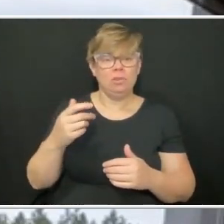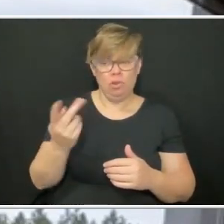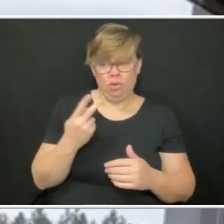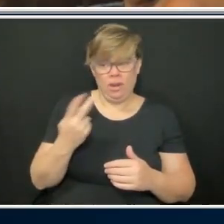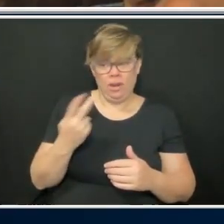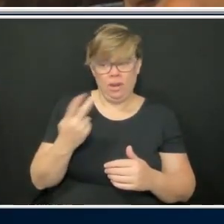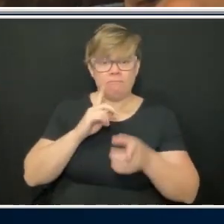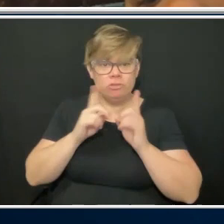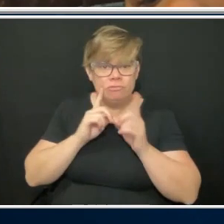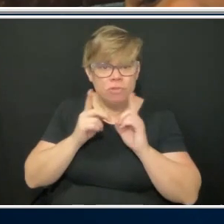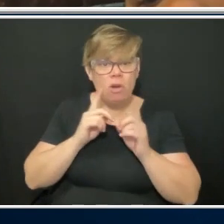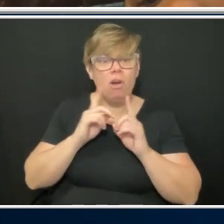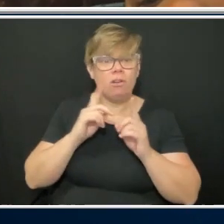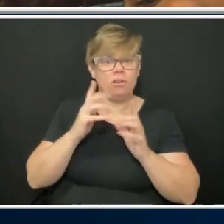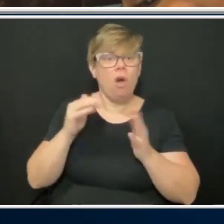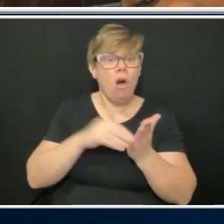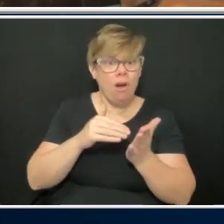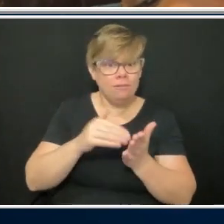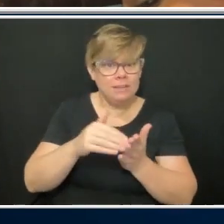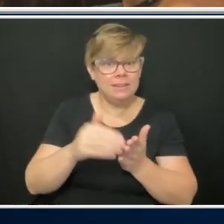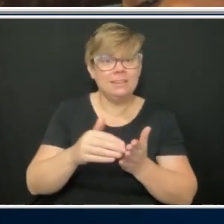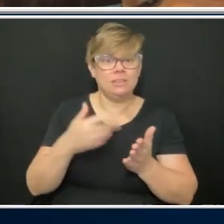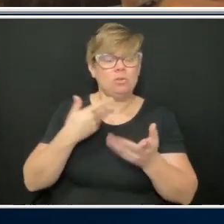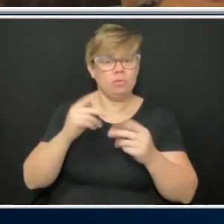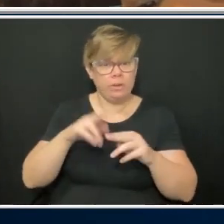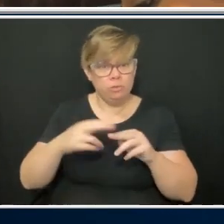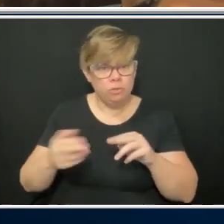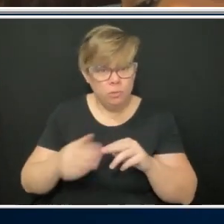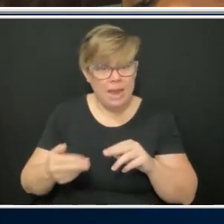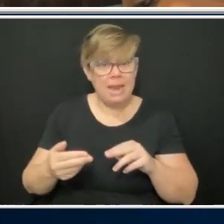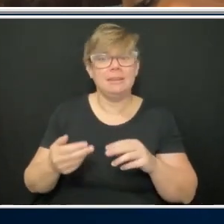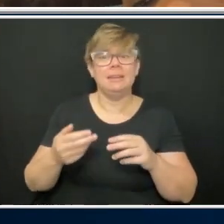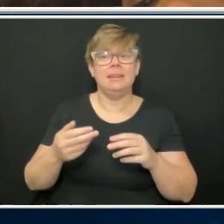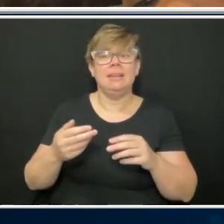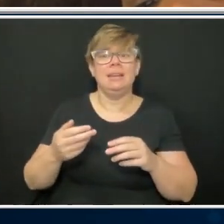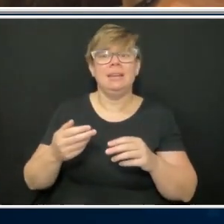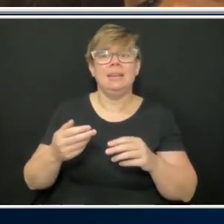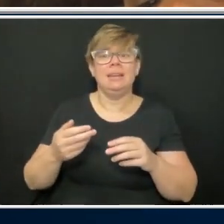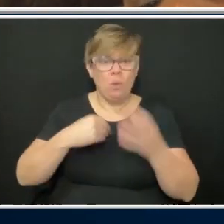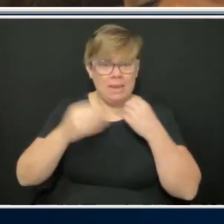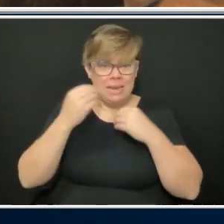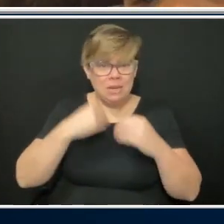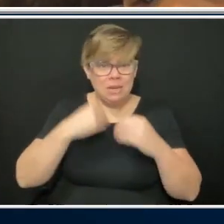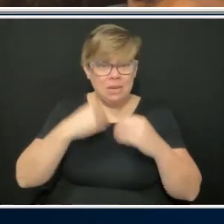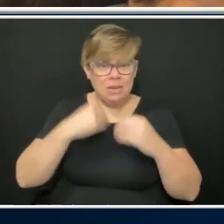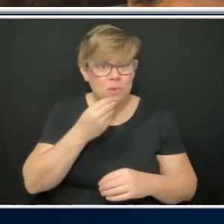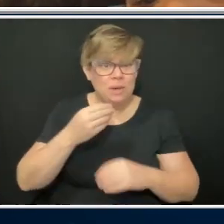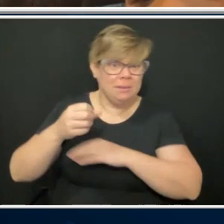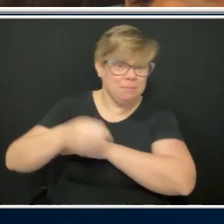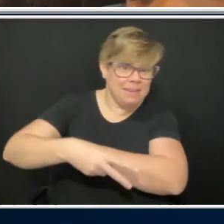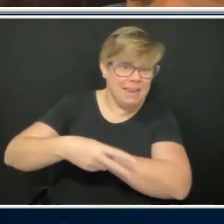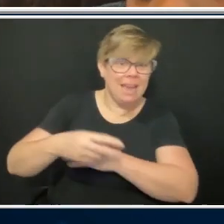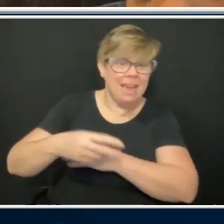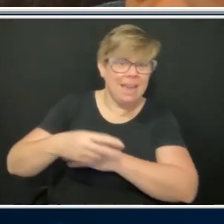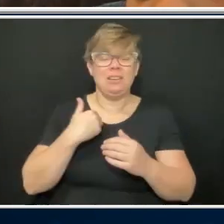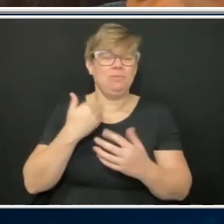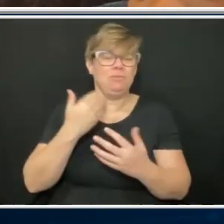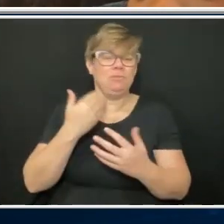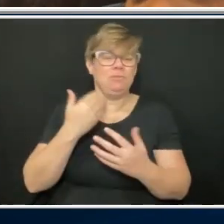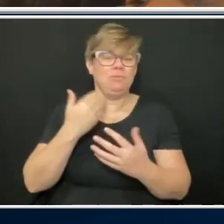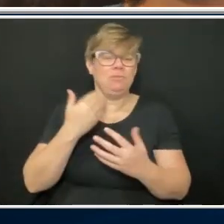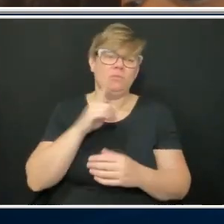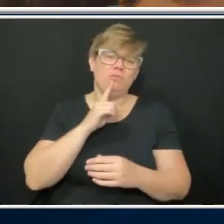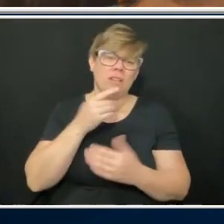trying to lose weight and stuff like that. So heating your food in the middle of the night there. So you kind of get to know him really well and have fun and